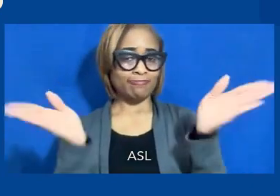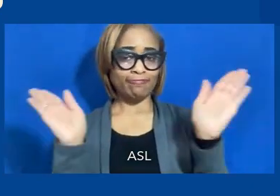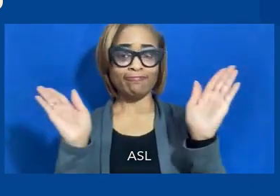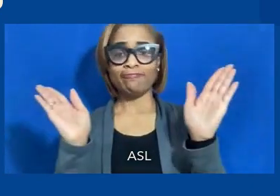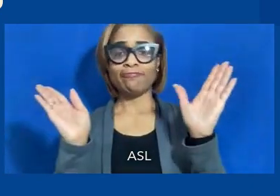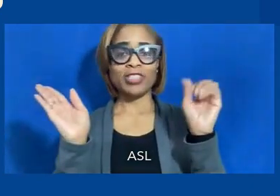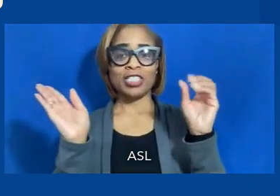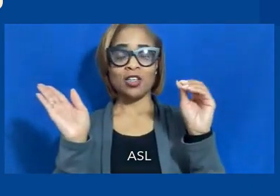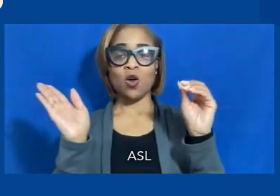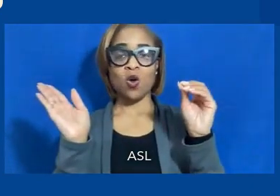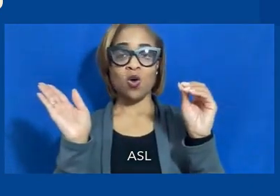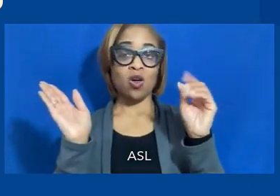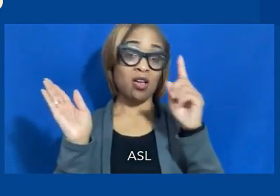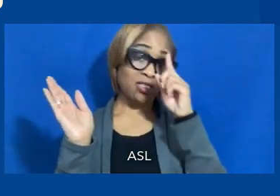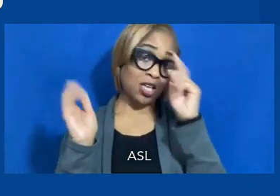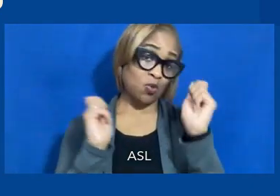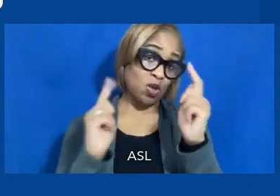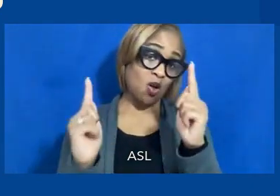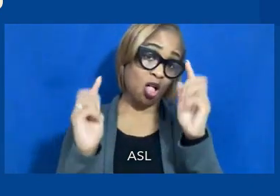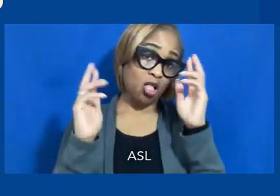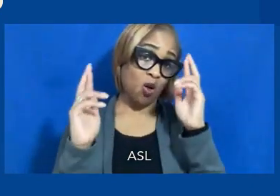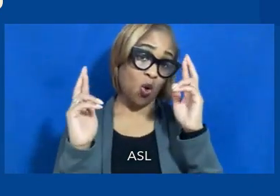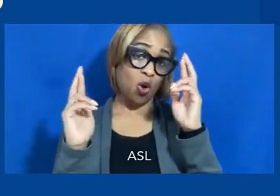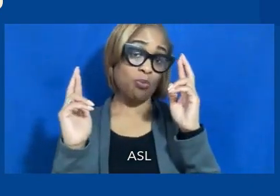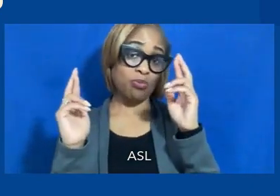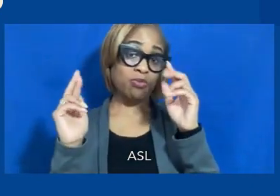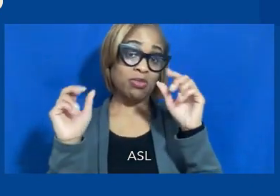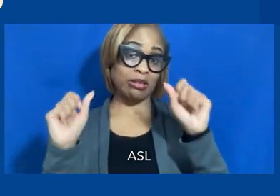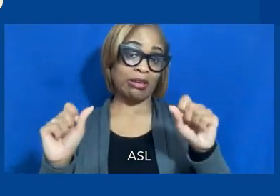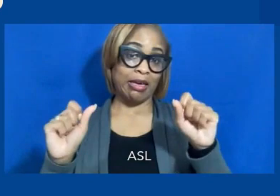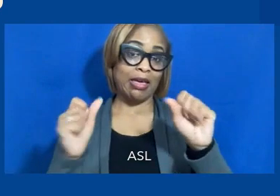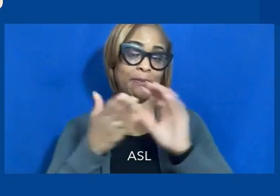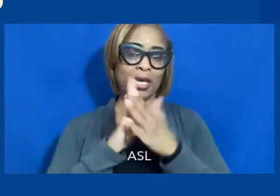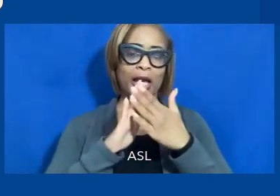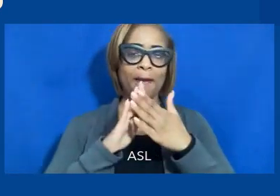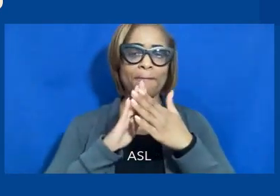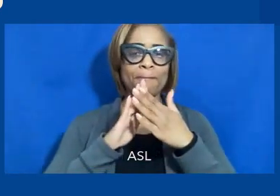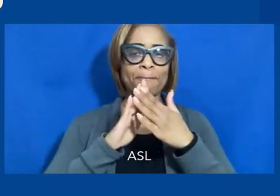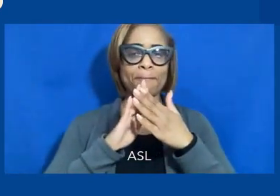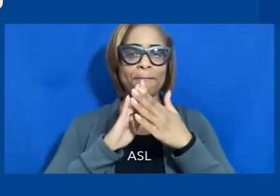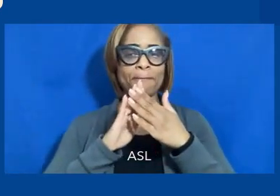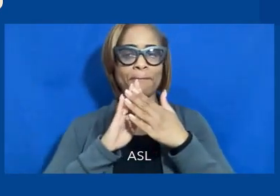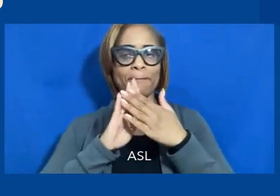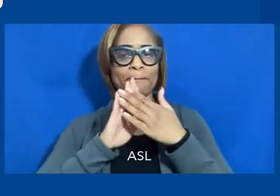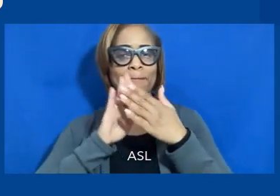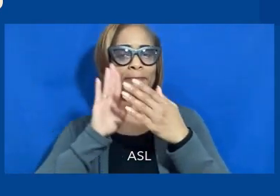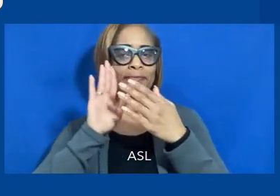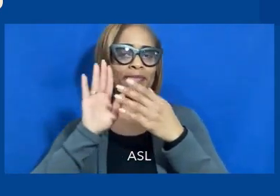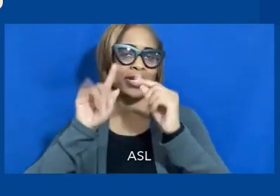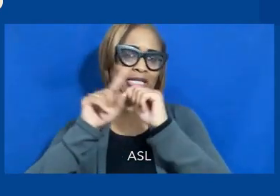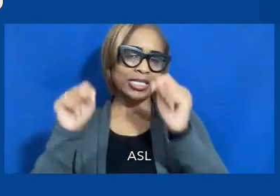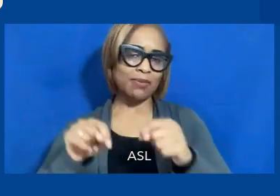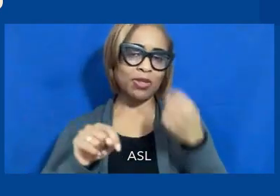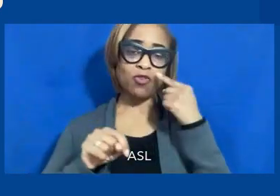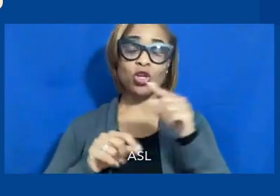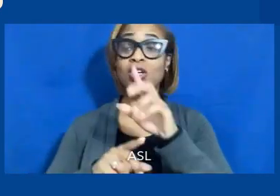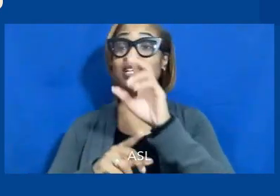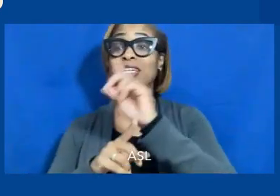I think we all just hope this could be a template as you move forward, whether you're a DP, producer,